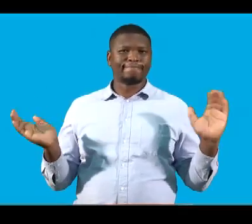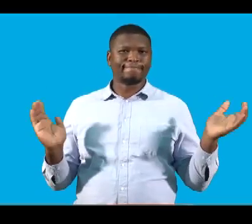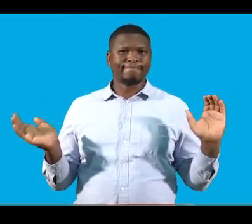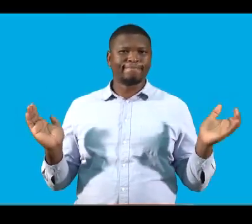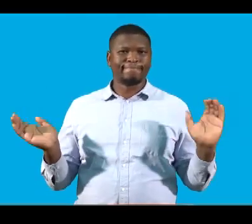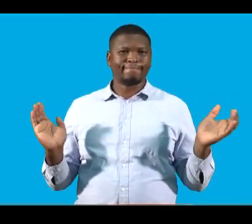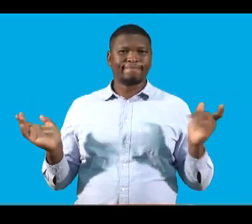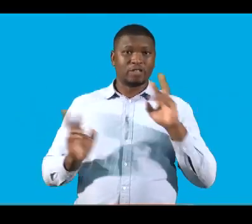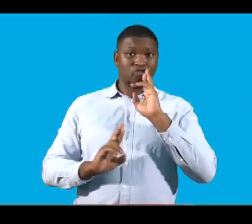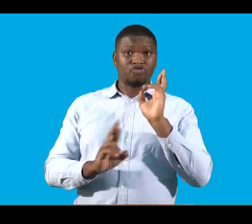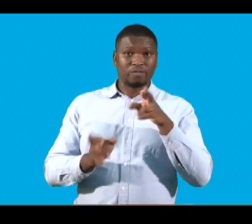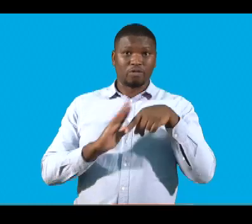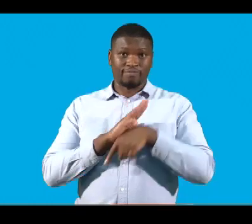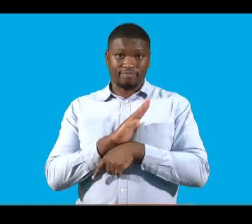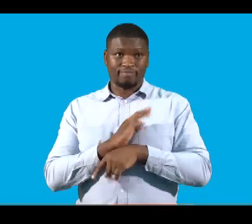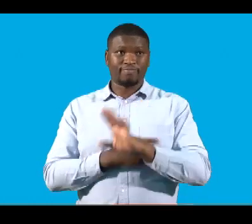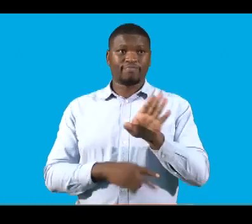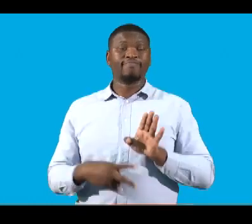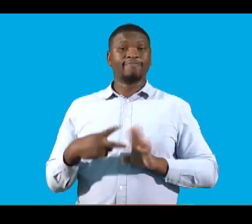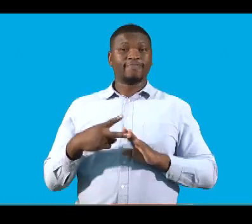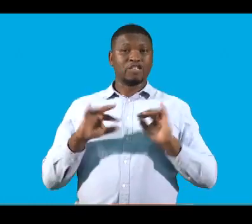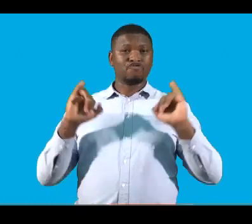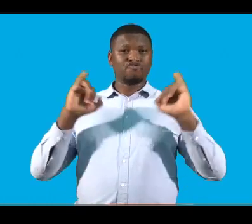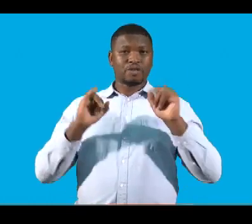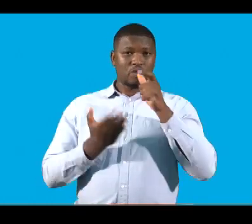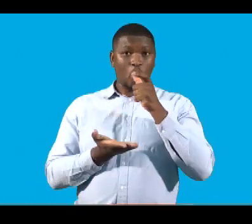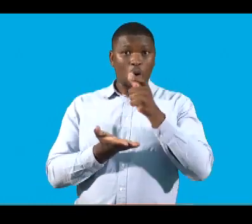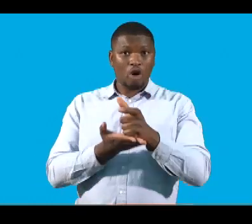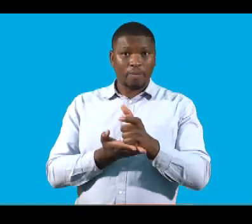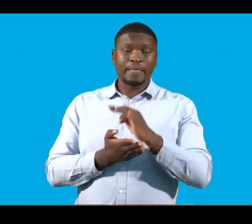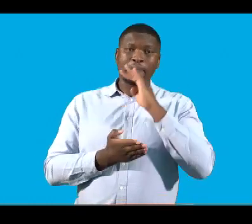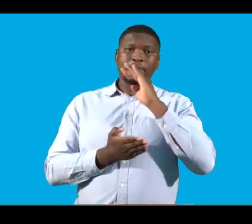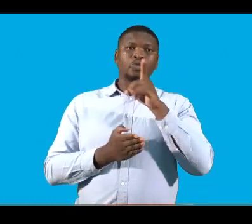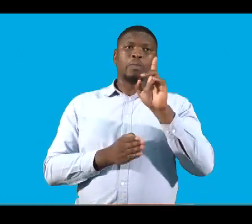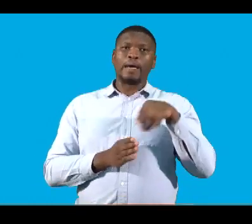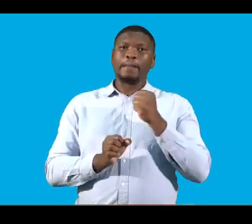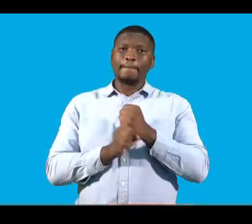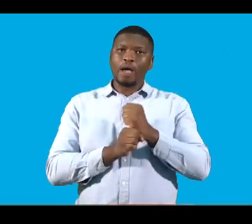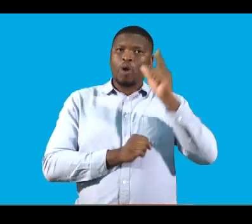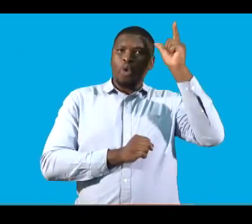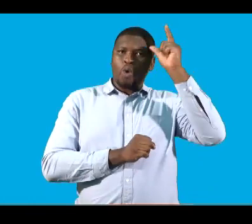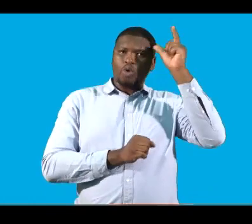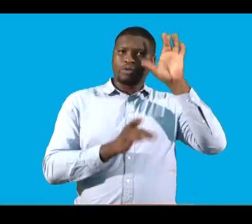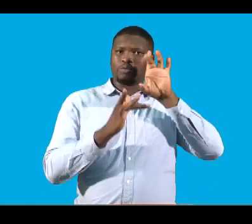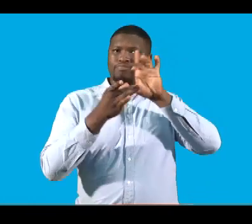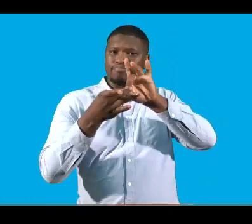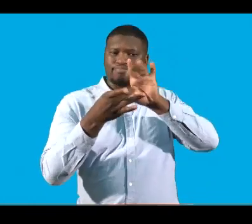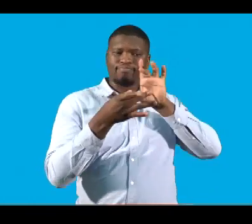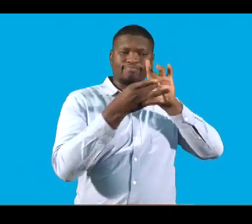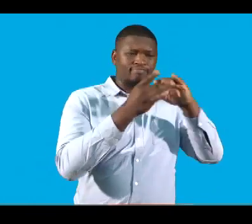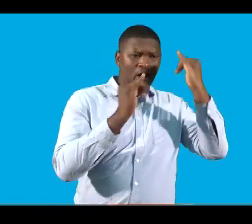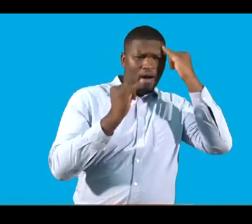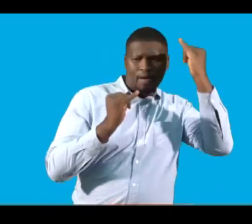or statement and respond to it in detail. Critically comment means to make logical connections